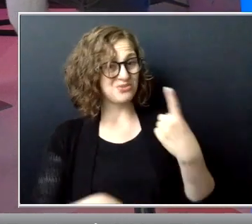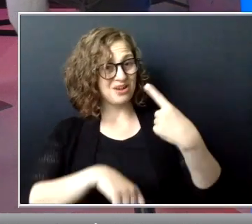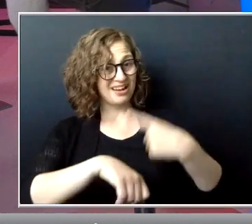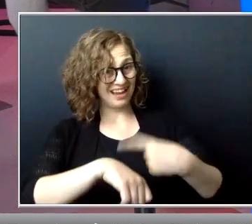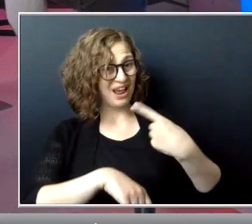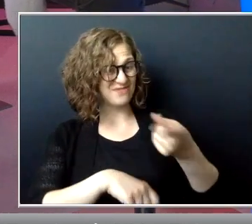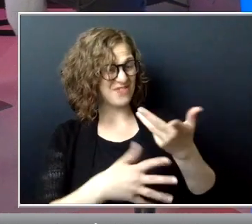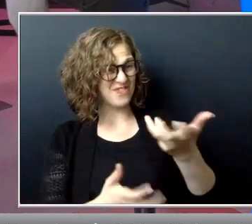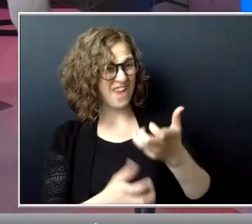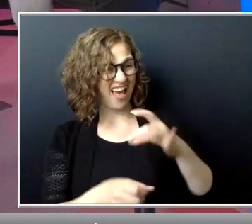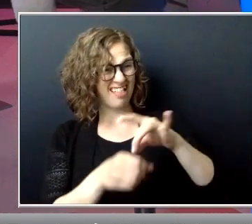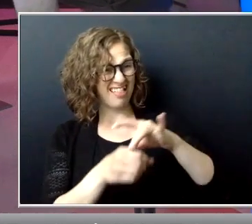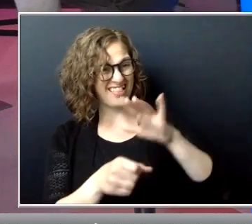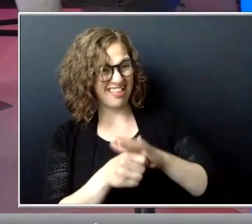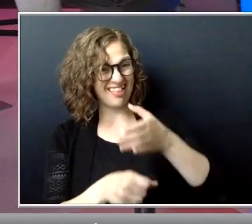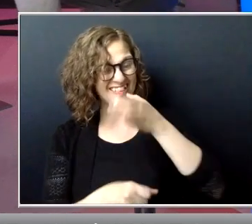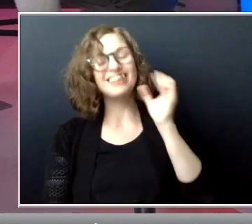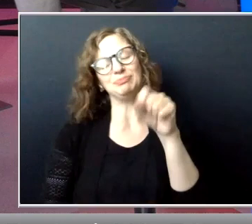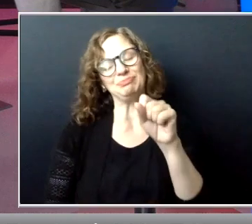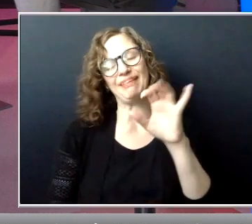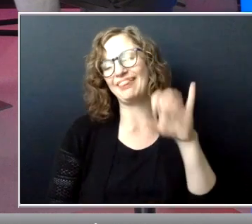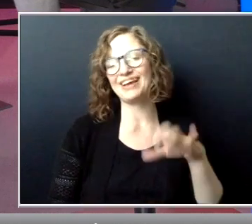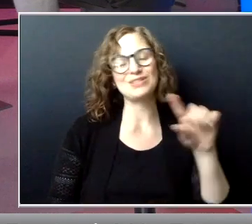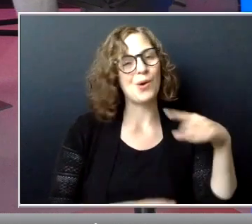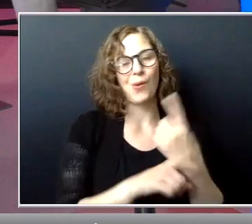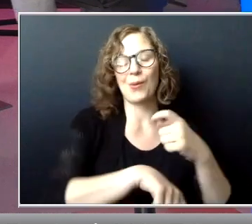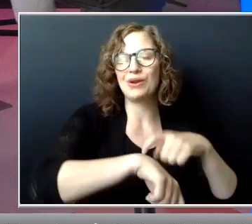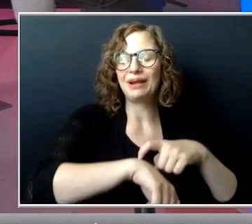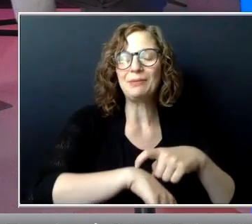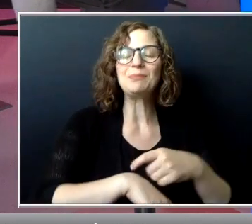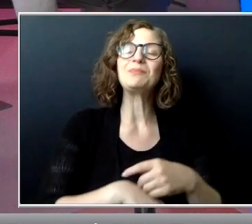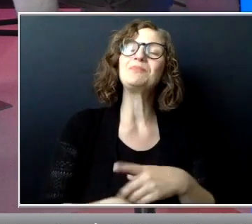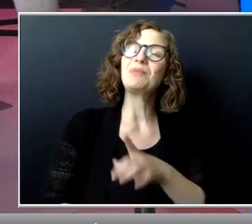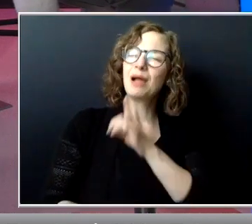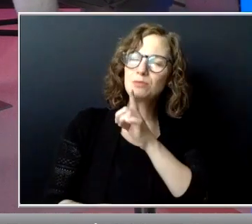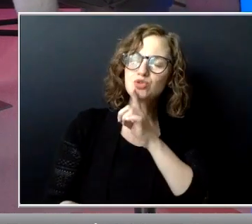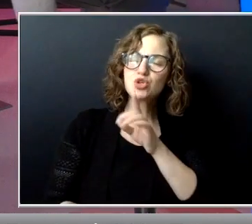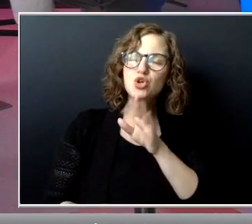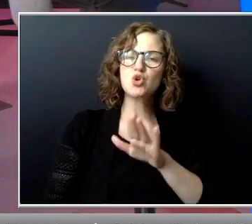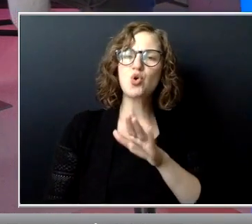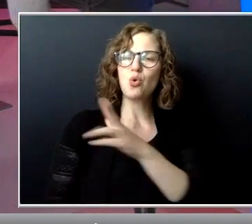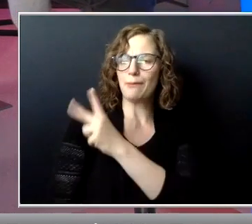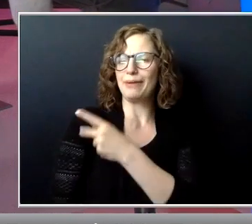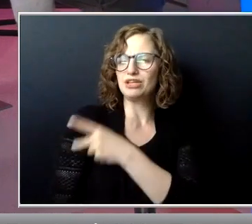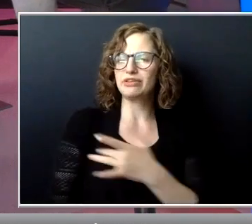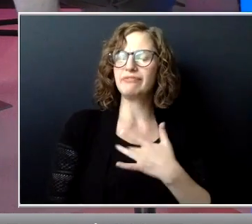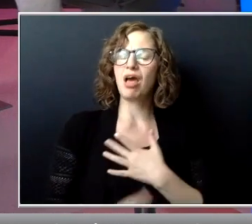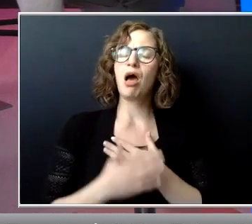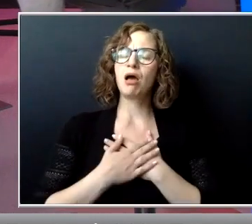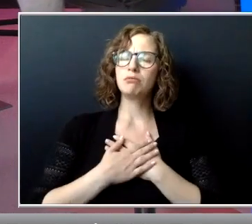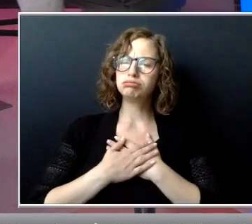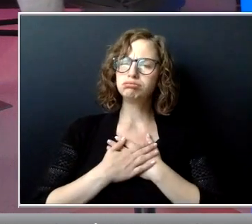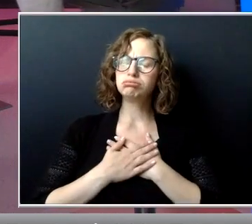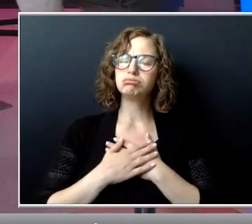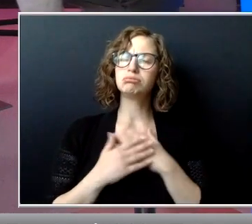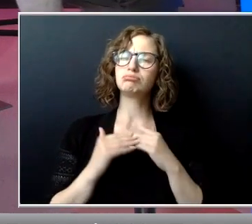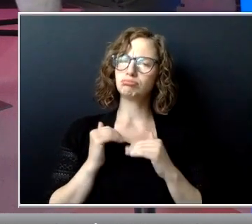Right. It must be so comforting to your patients to meet you and know you have diabetes, because you